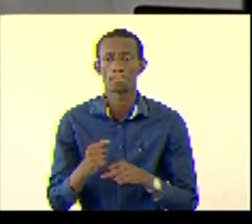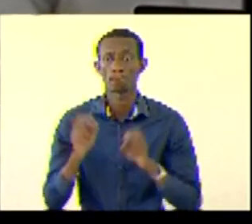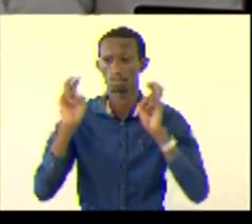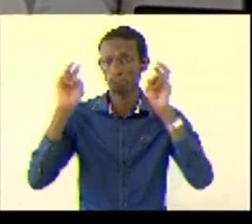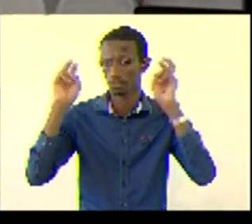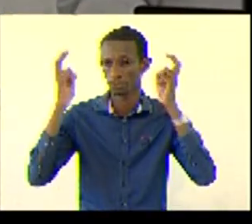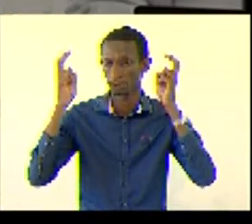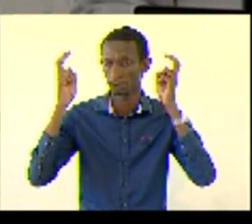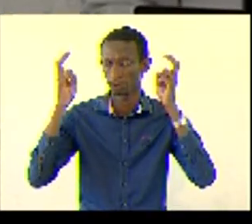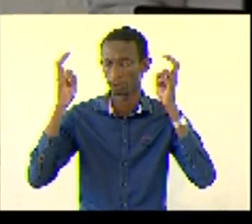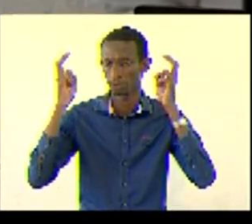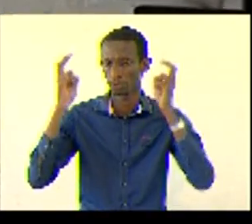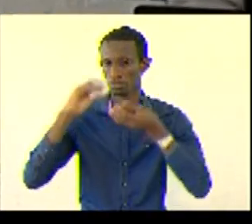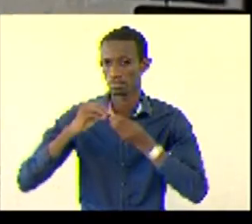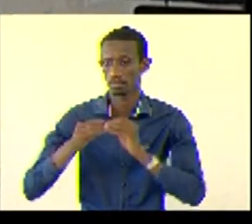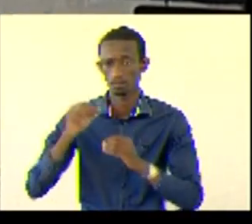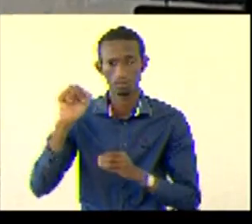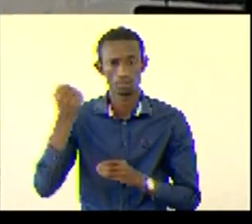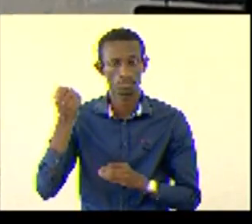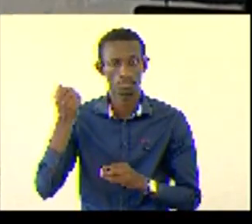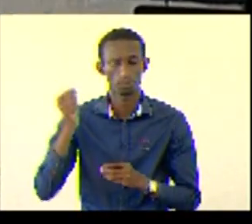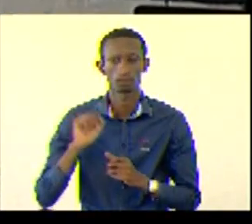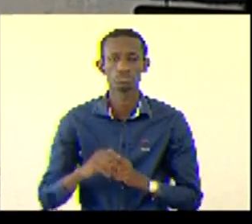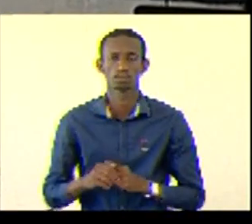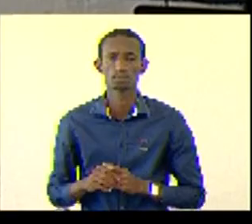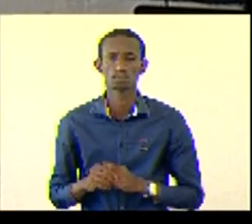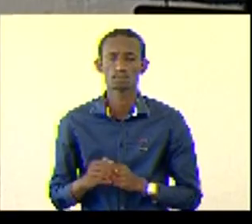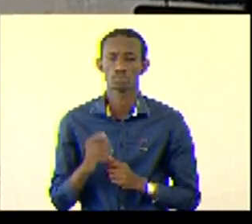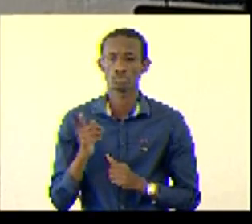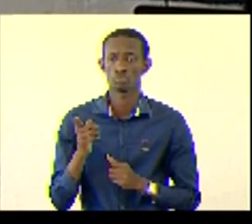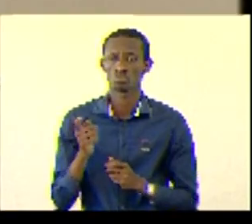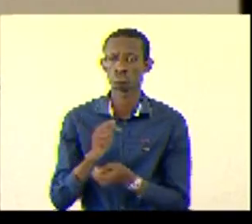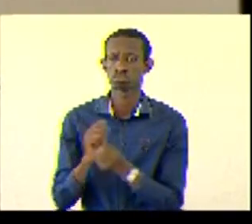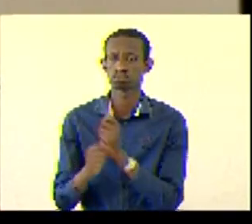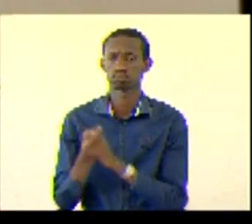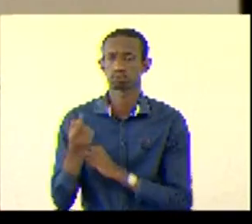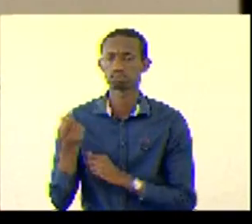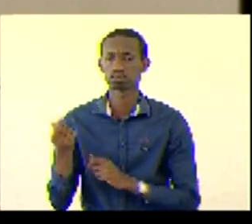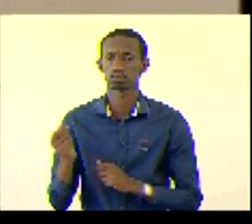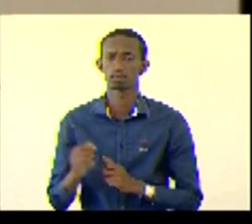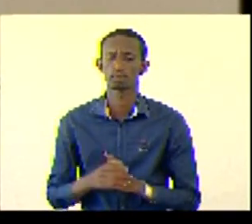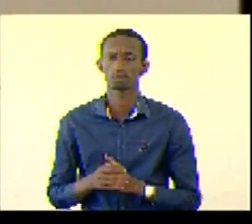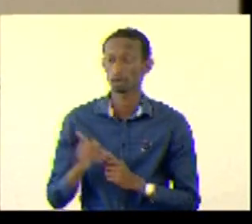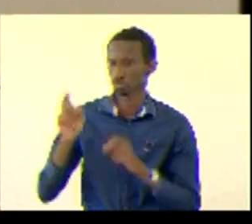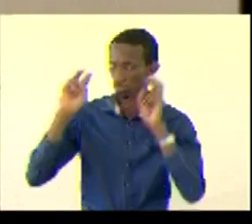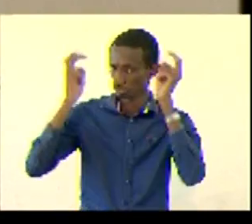5. That is not unit, I have to make a small change there. That is unit 5.